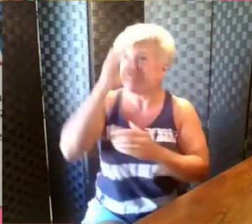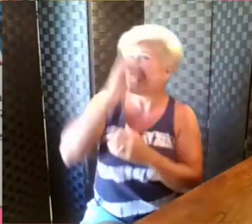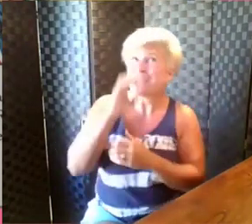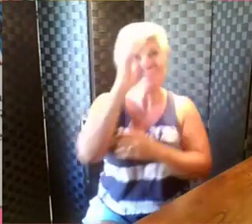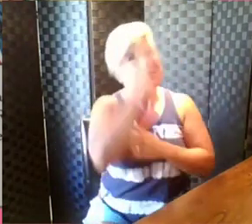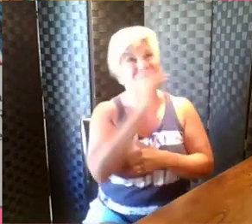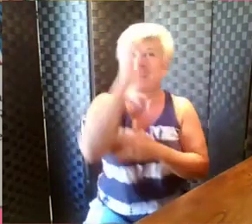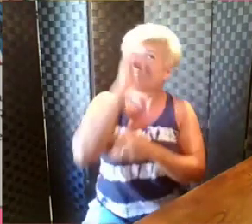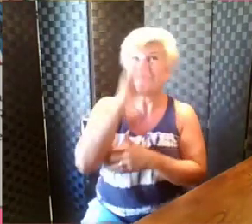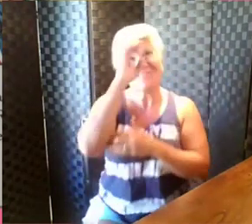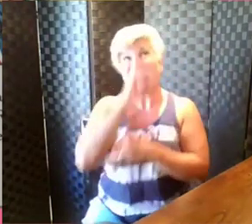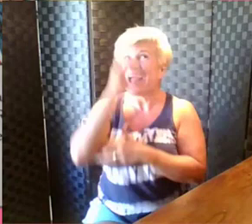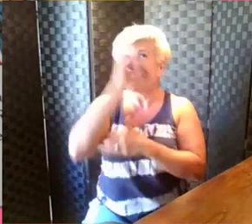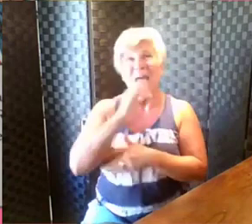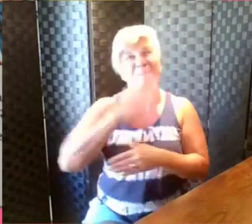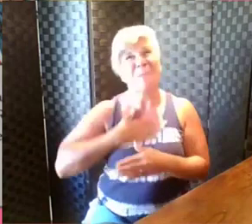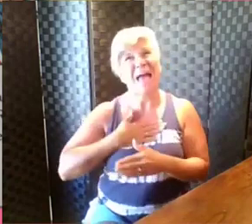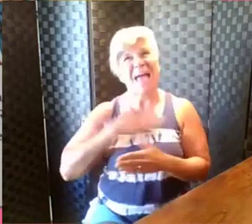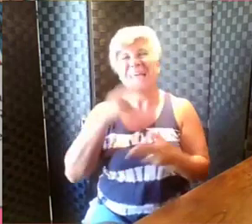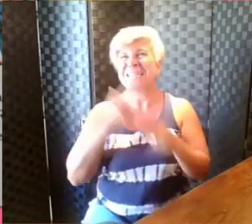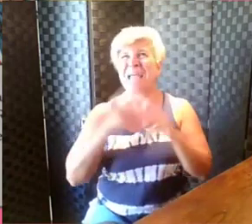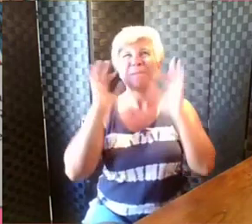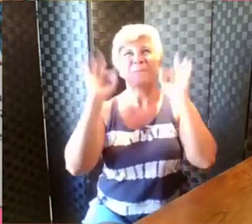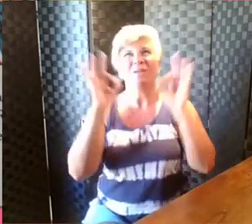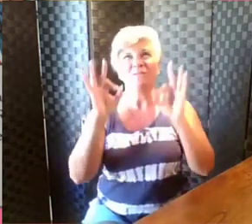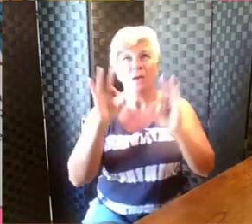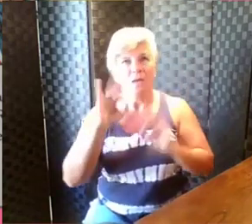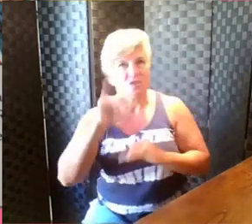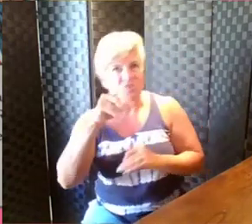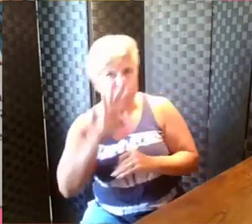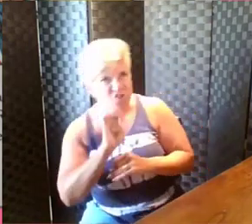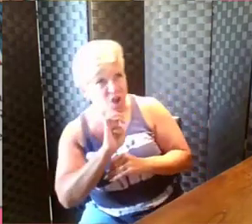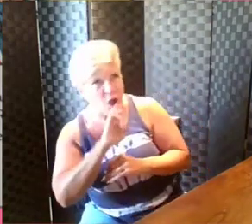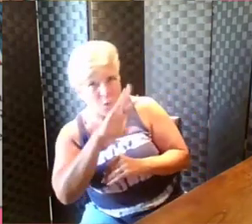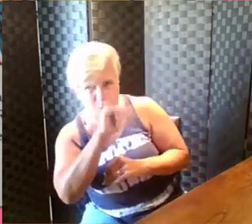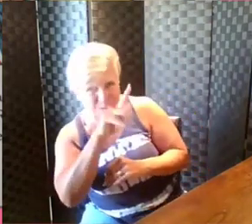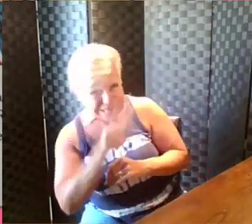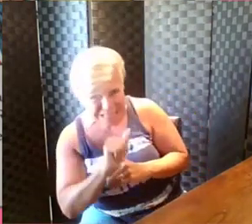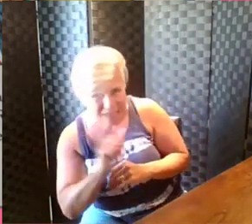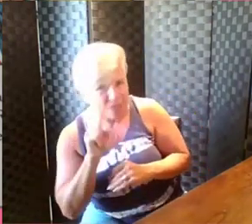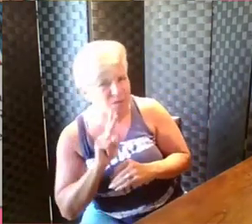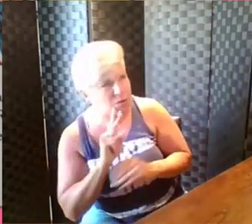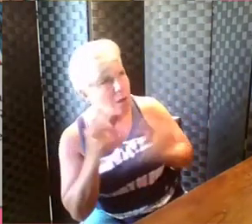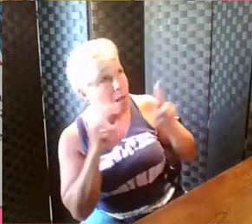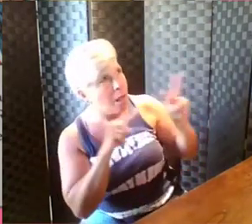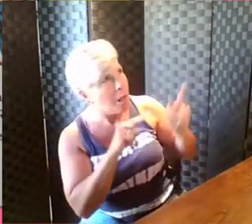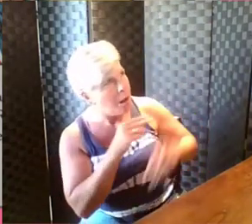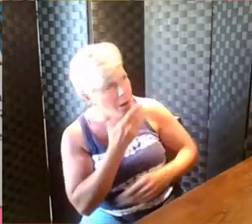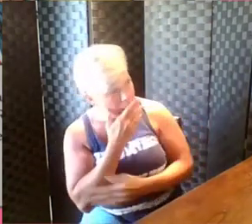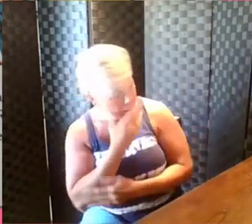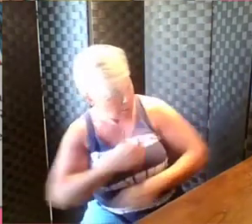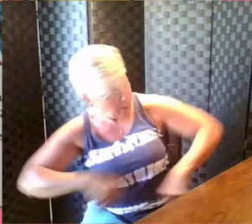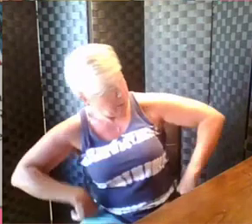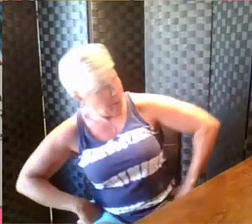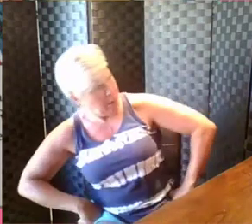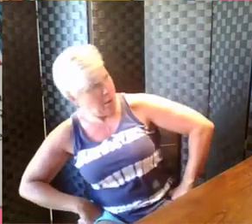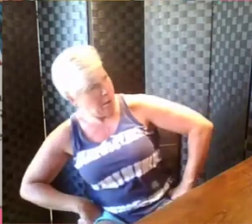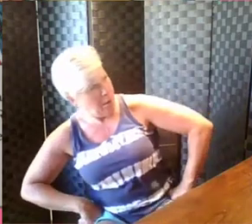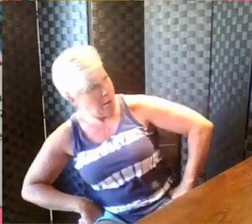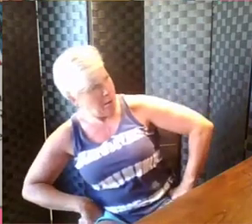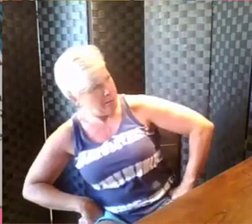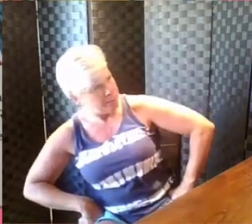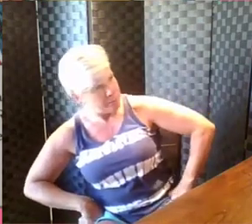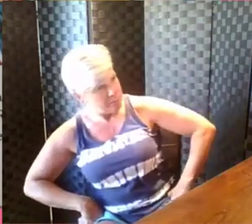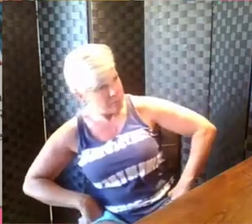chrysanthemum, chrysanthemum. Jo, Rita, and Victoria looked at Chrysanthemum longingly. "Call me